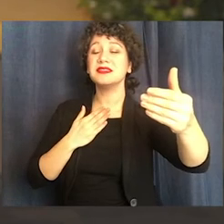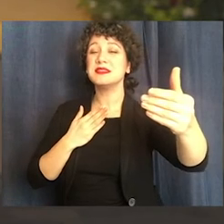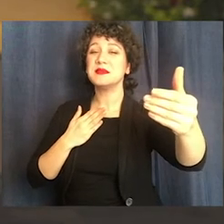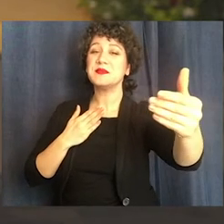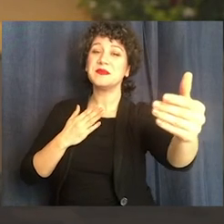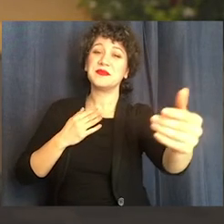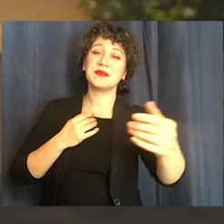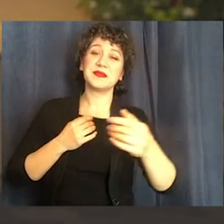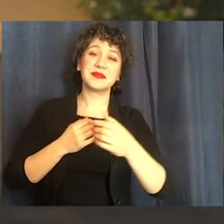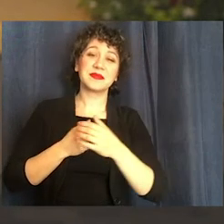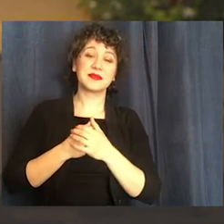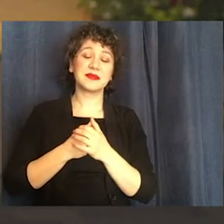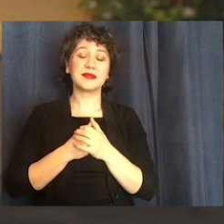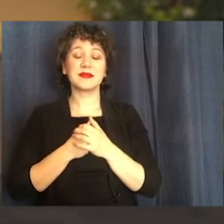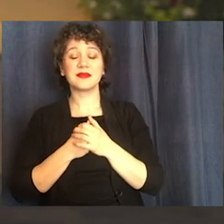Promise me this,